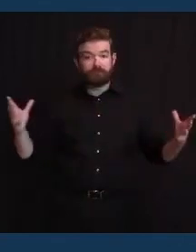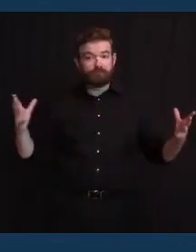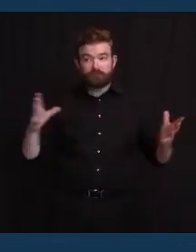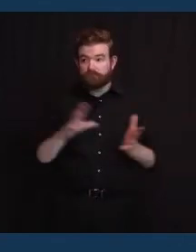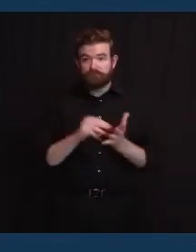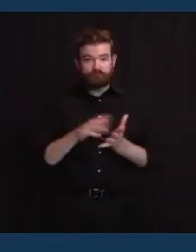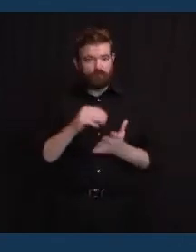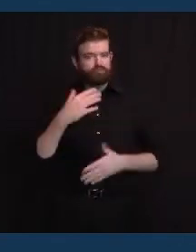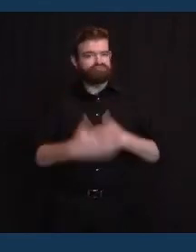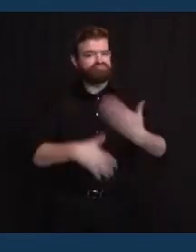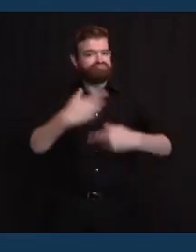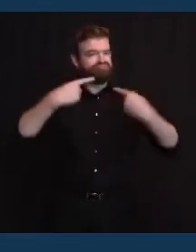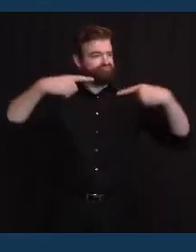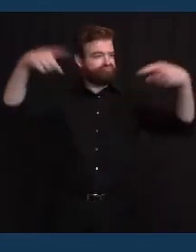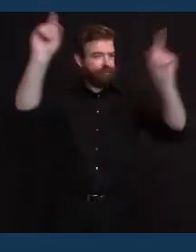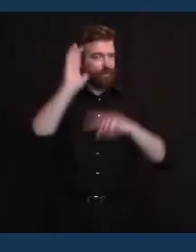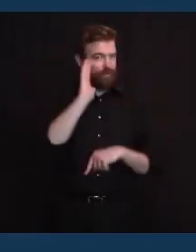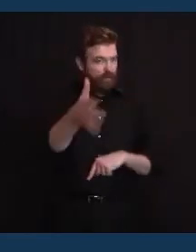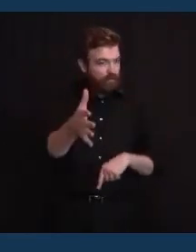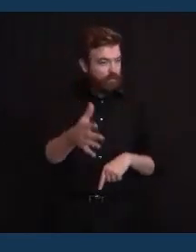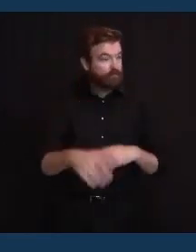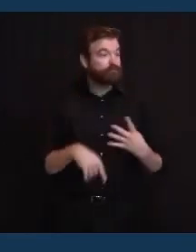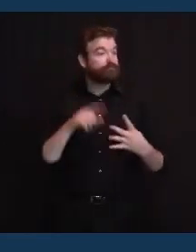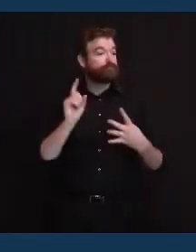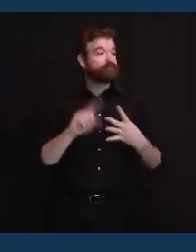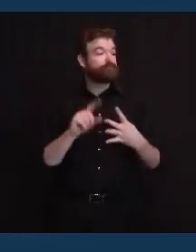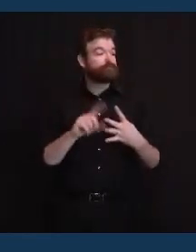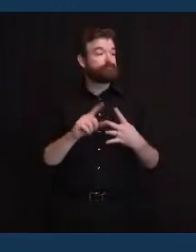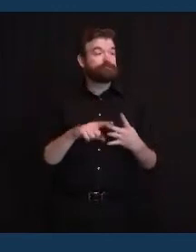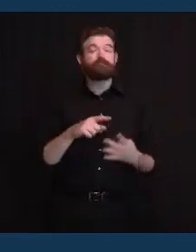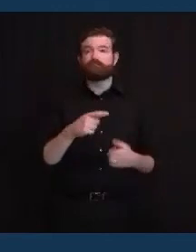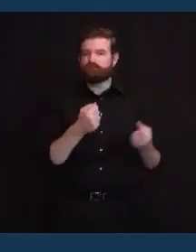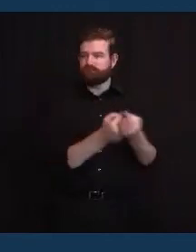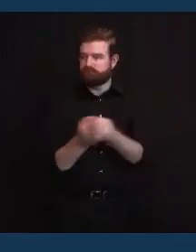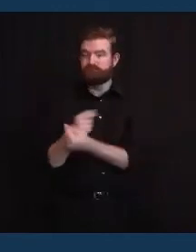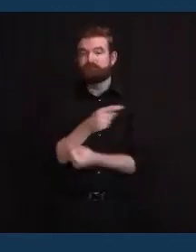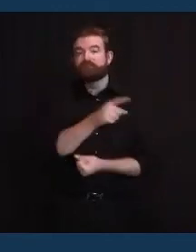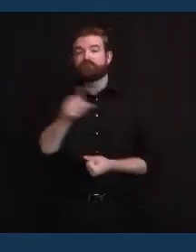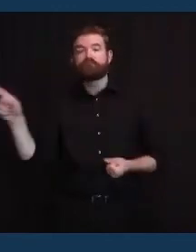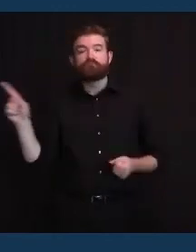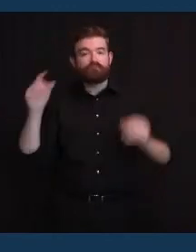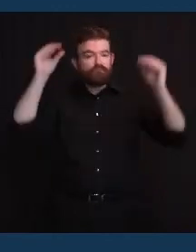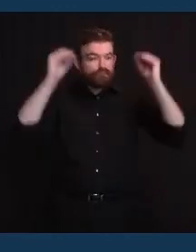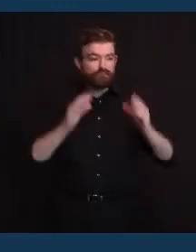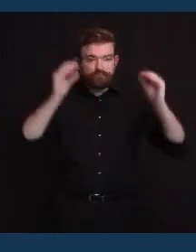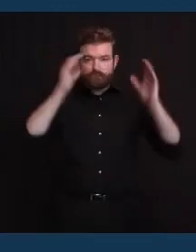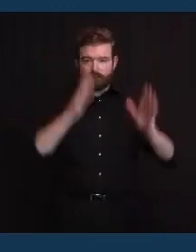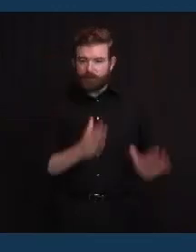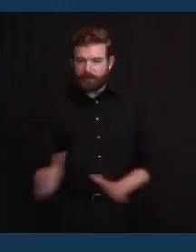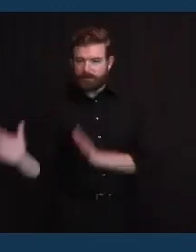through policy and funding. And finally, securing the continuity of learning in the new school year.